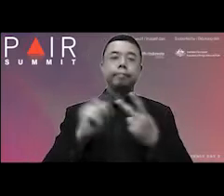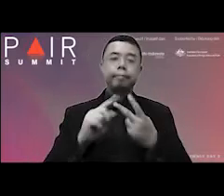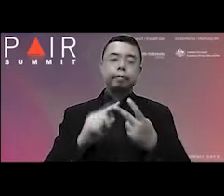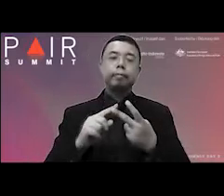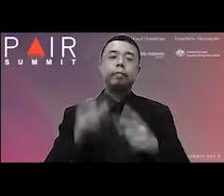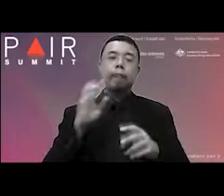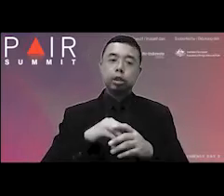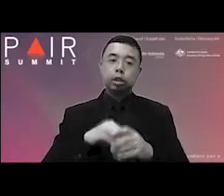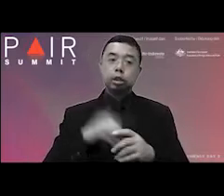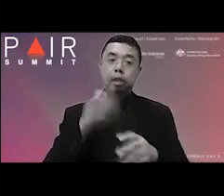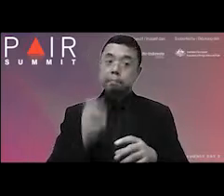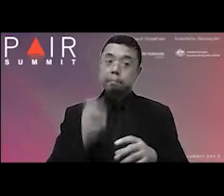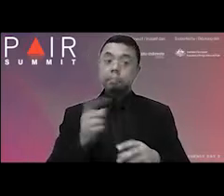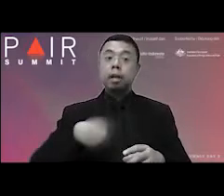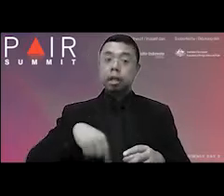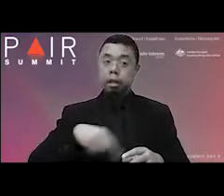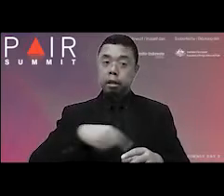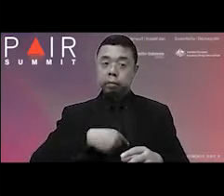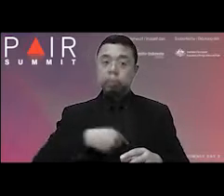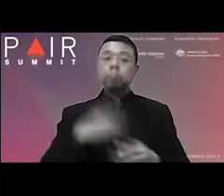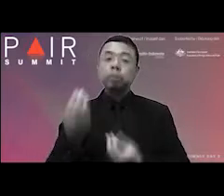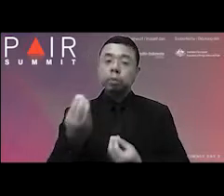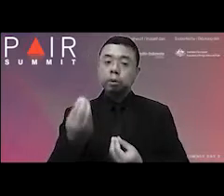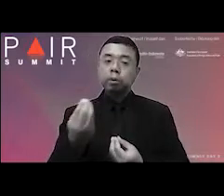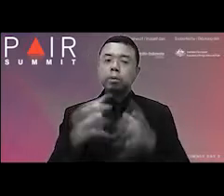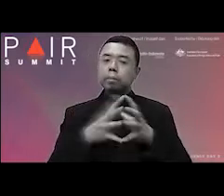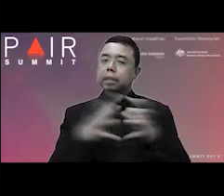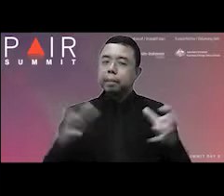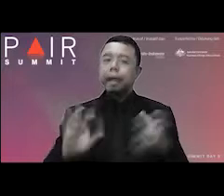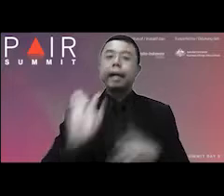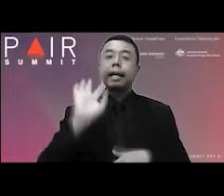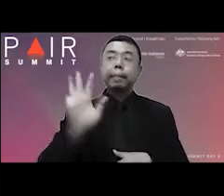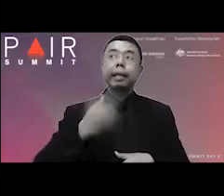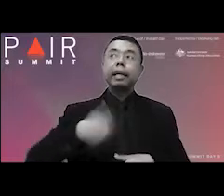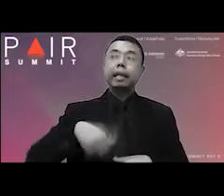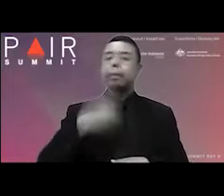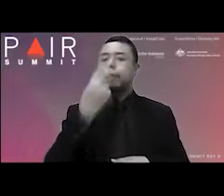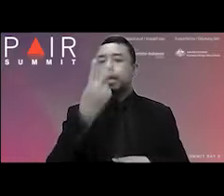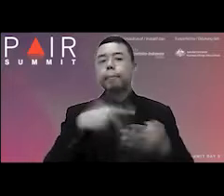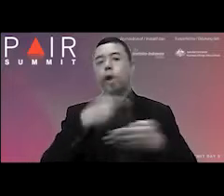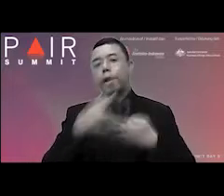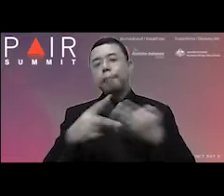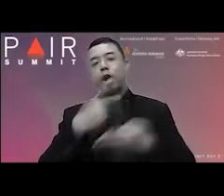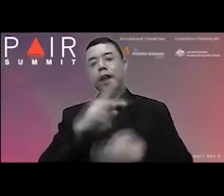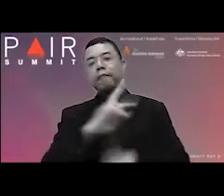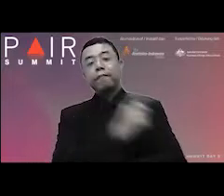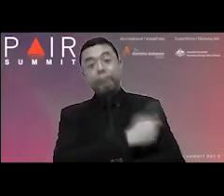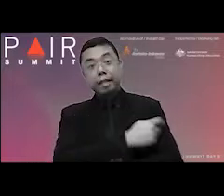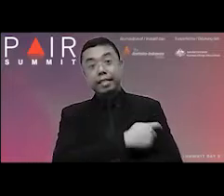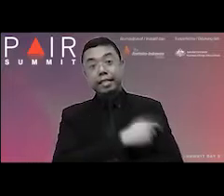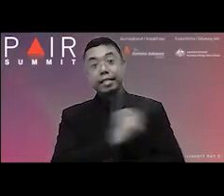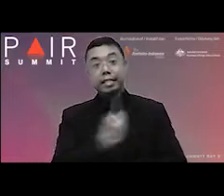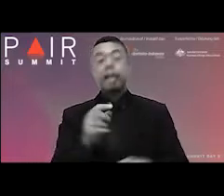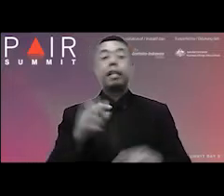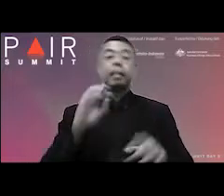we also witnessed the vaccination and resilience program for citizens. And we know that Digital